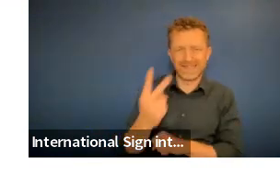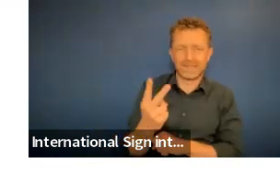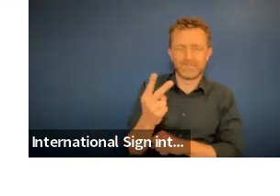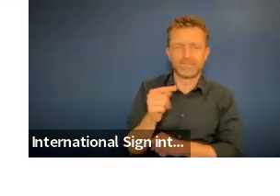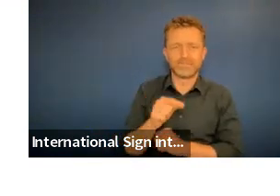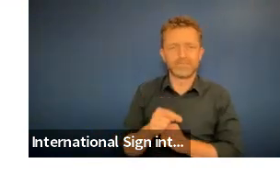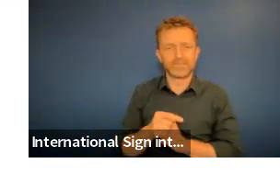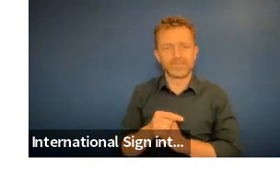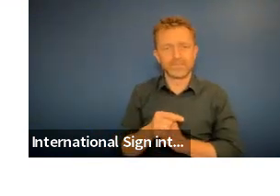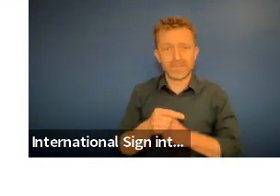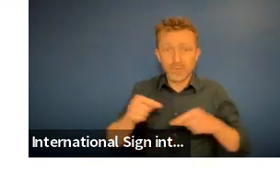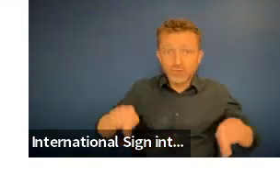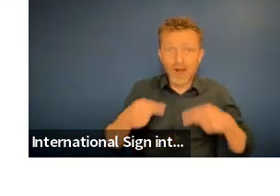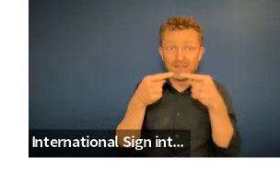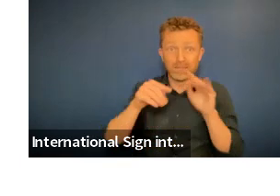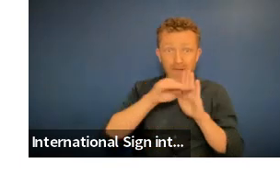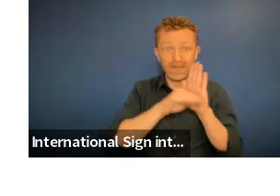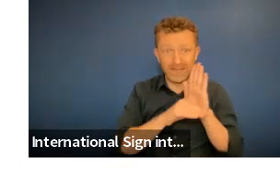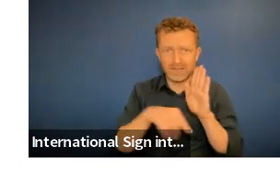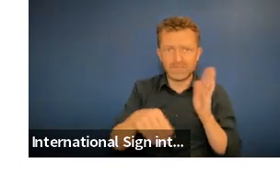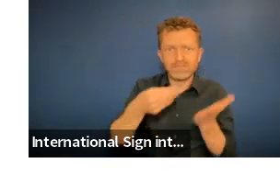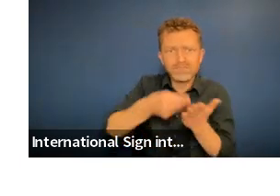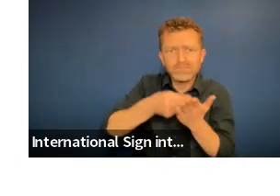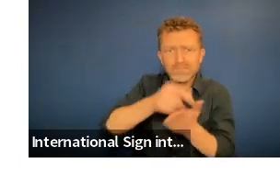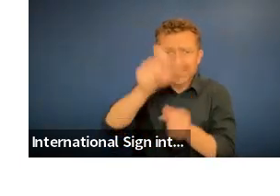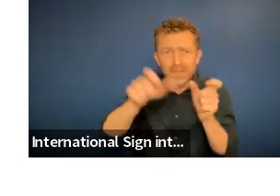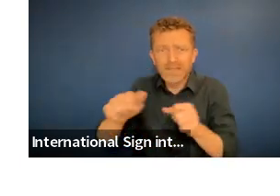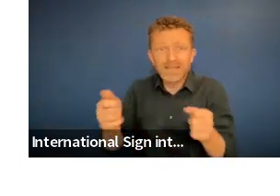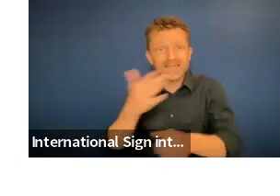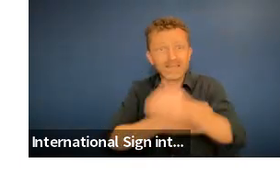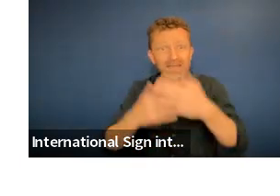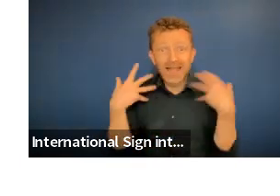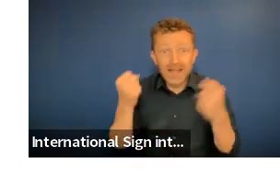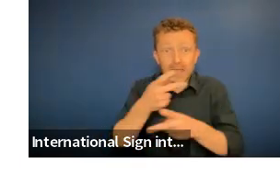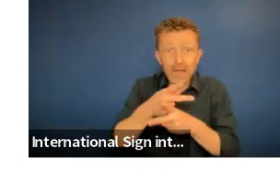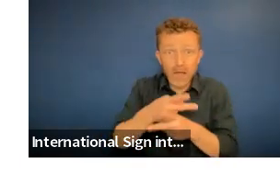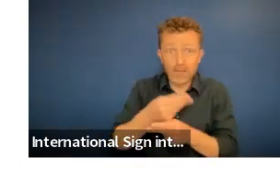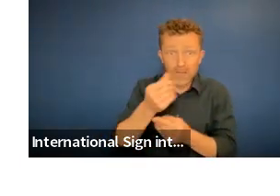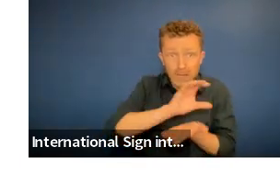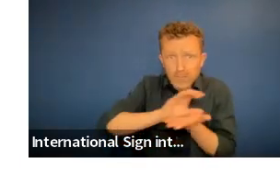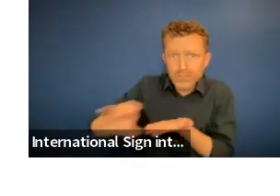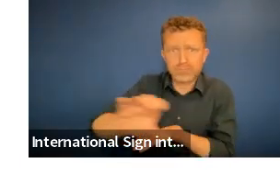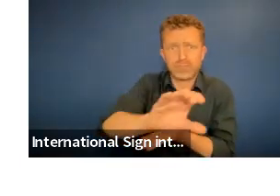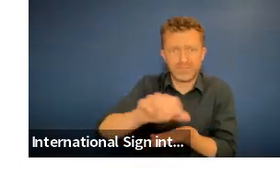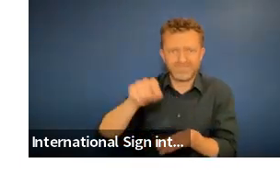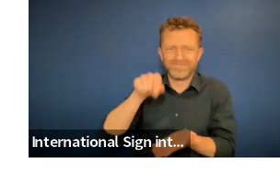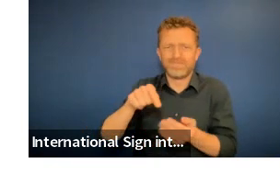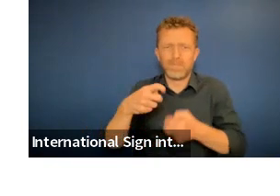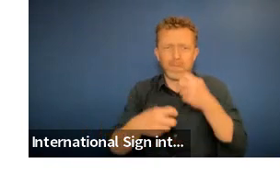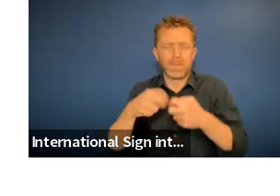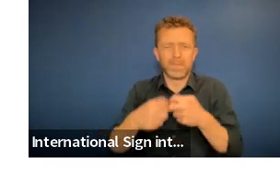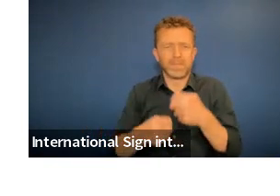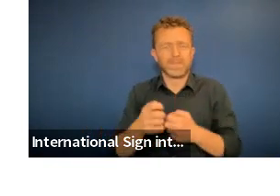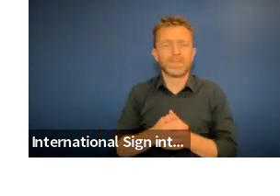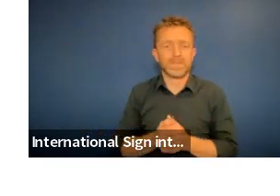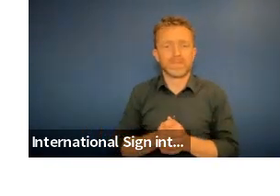that is not enough to cover most people's healthcare costs. So for reference, in Thailand, the value of the disability allowance is